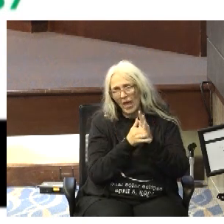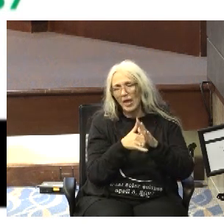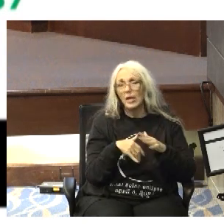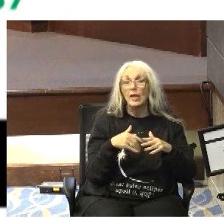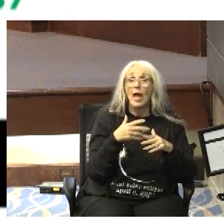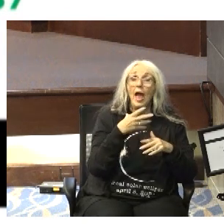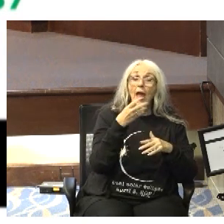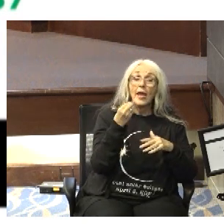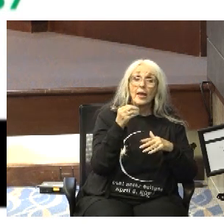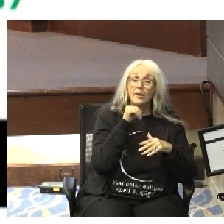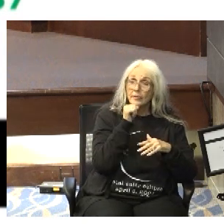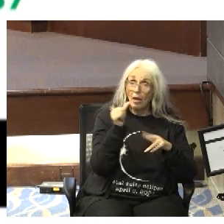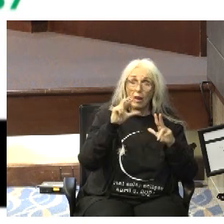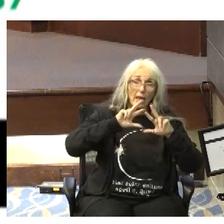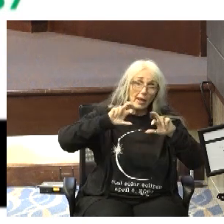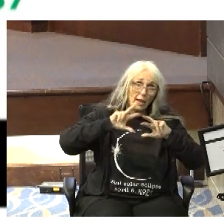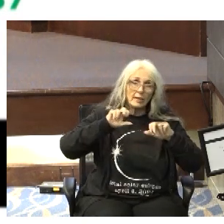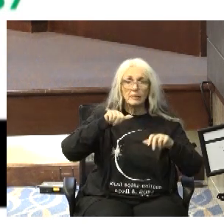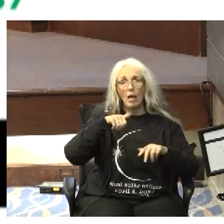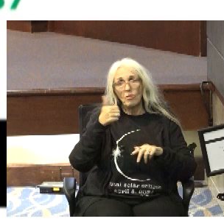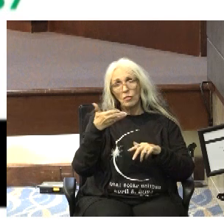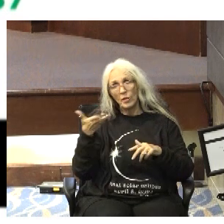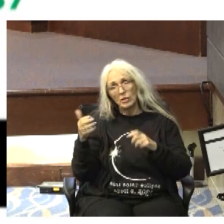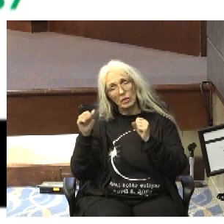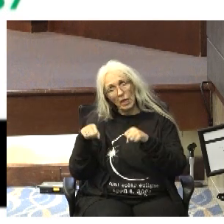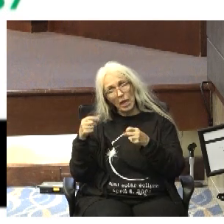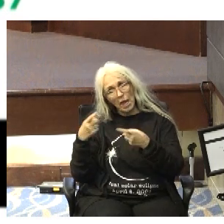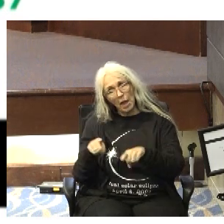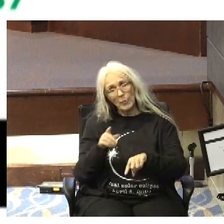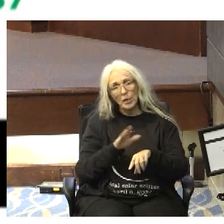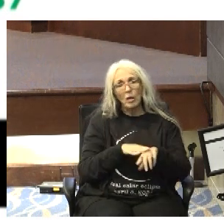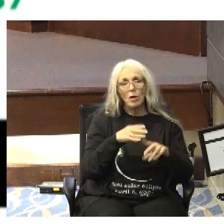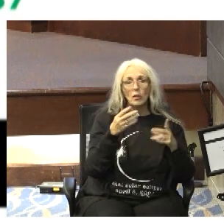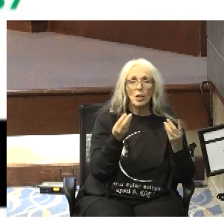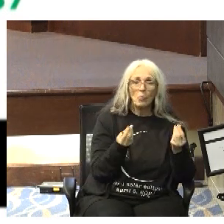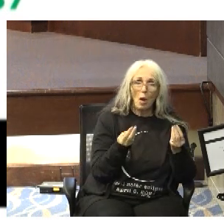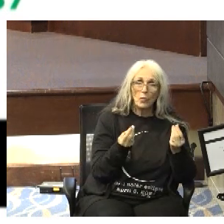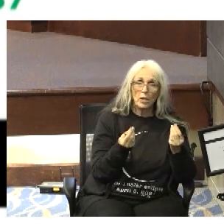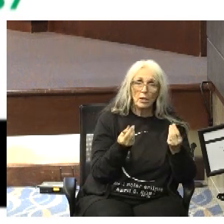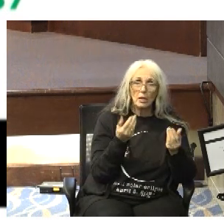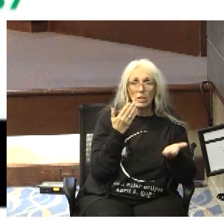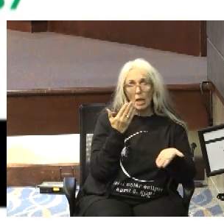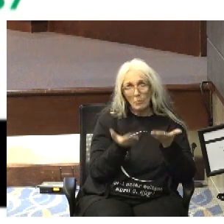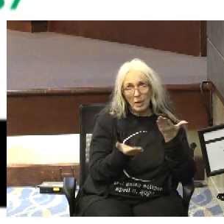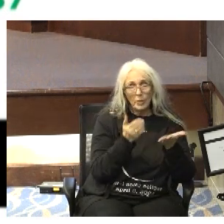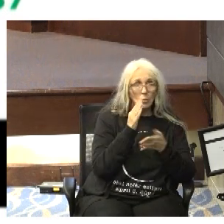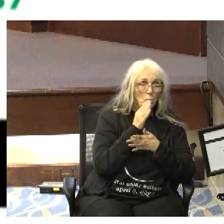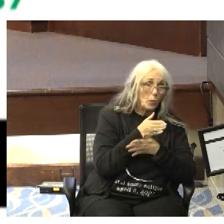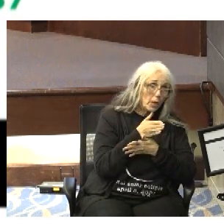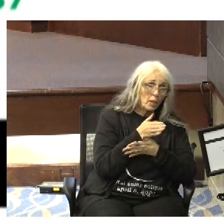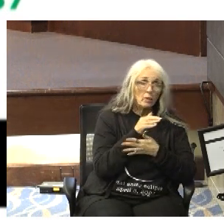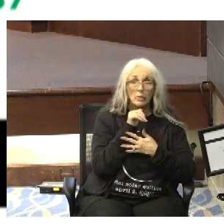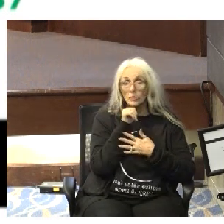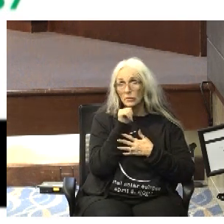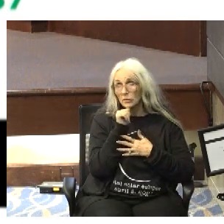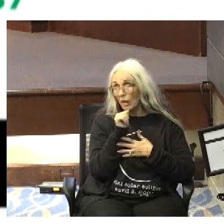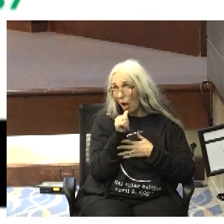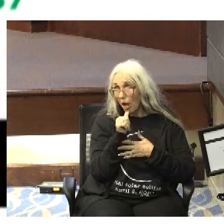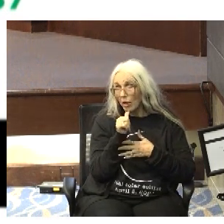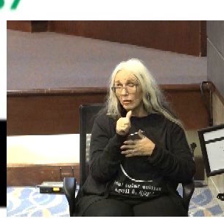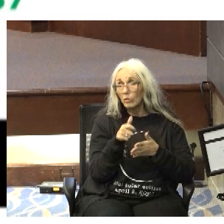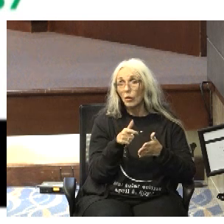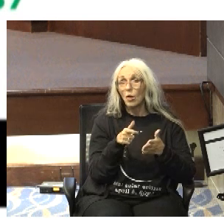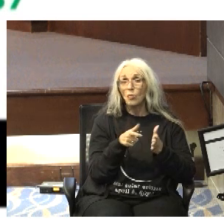other development scenarios that could occur on this property that may or may not require the amount of